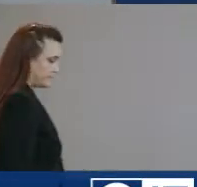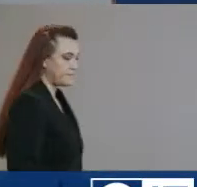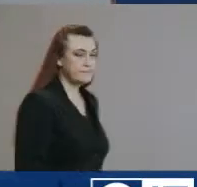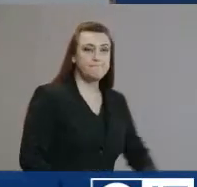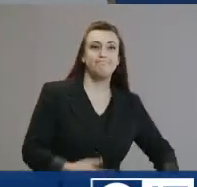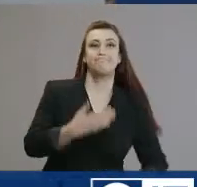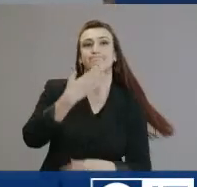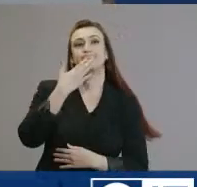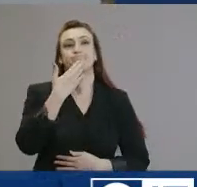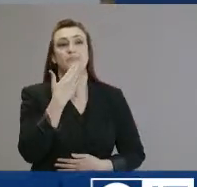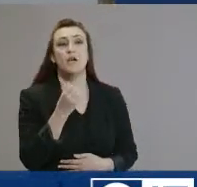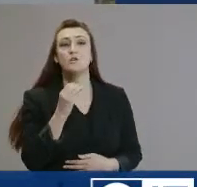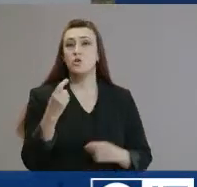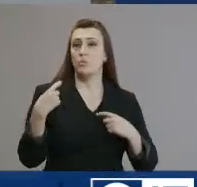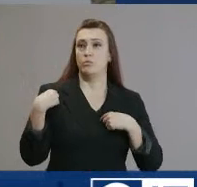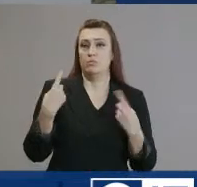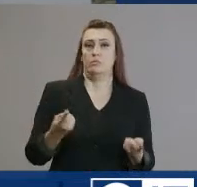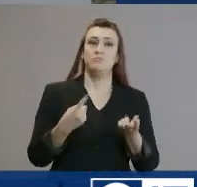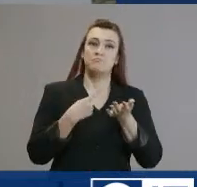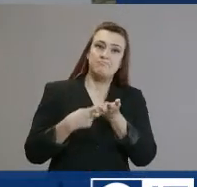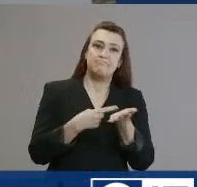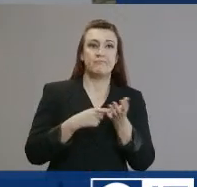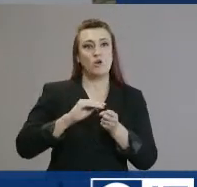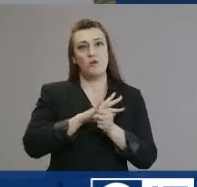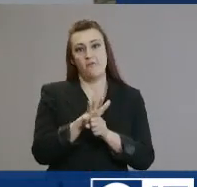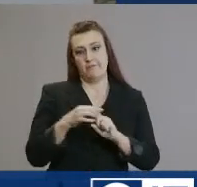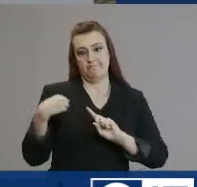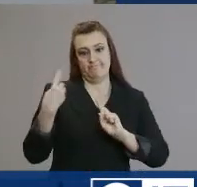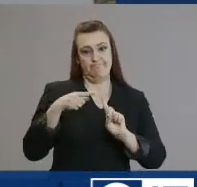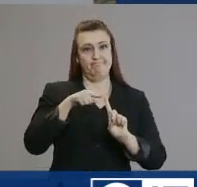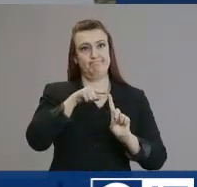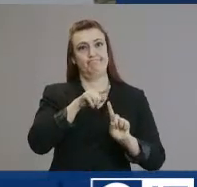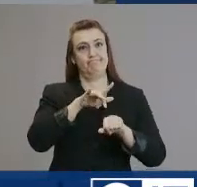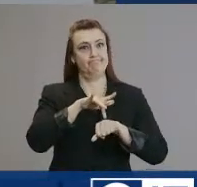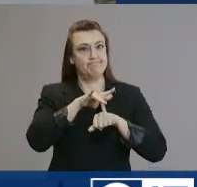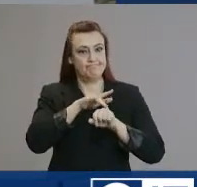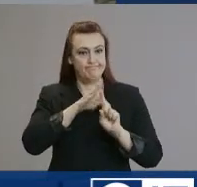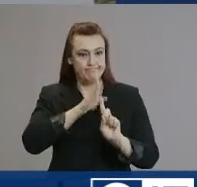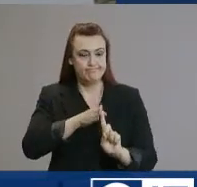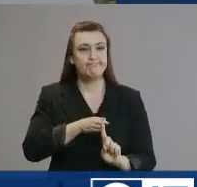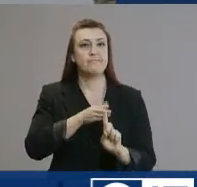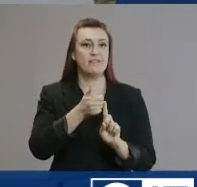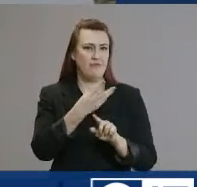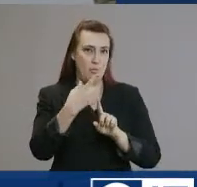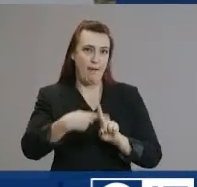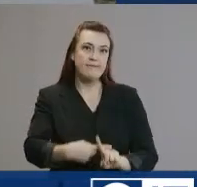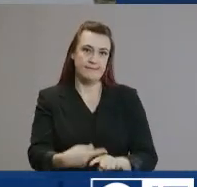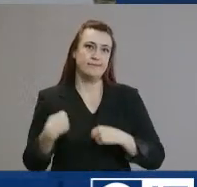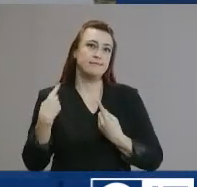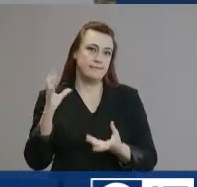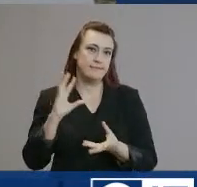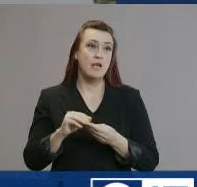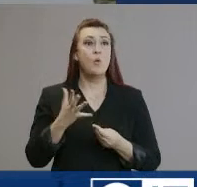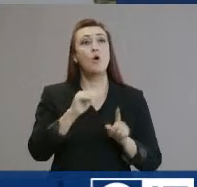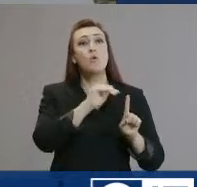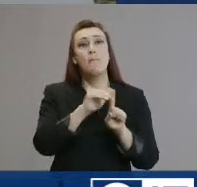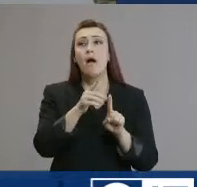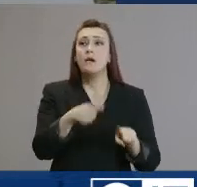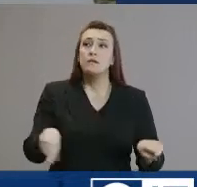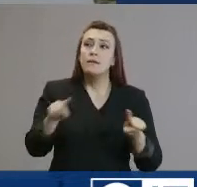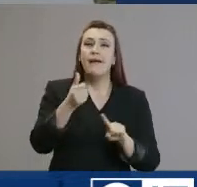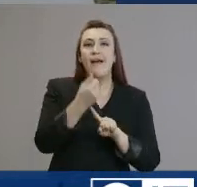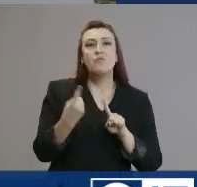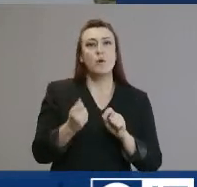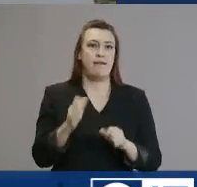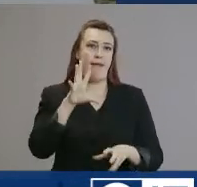talking COVID for a couple of months now, and we want to remind that every Arizonan can do their part. So we know that